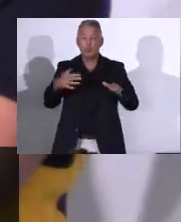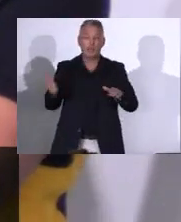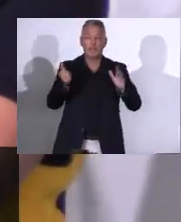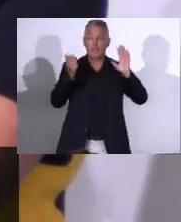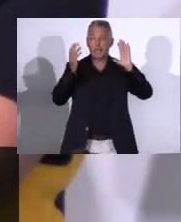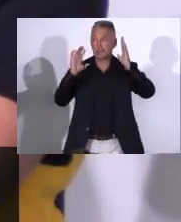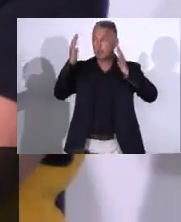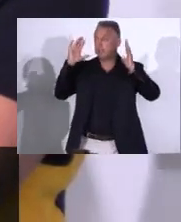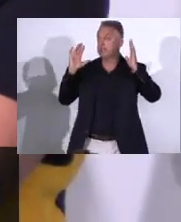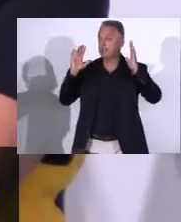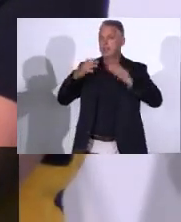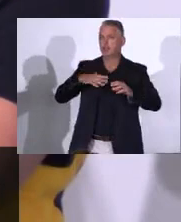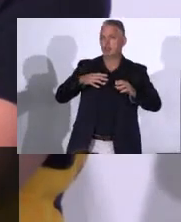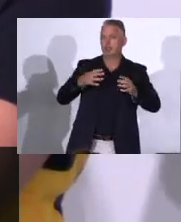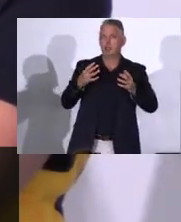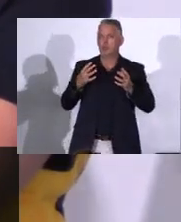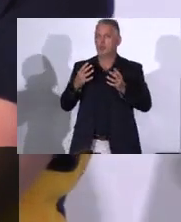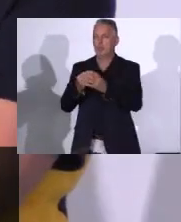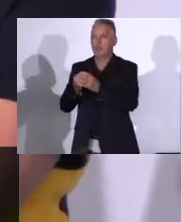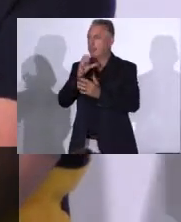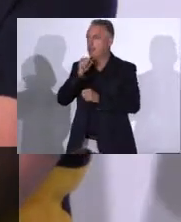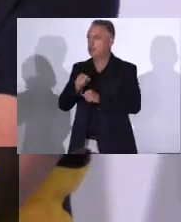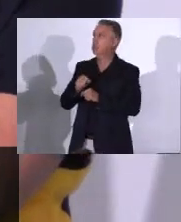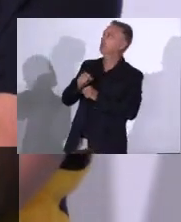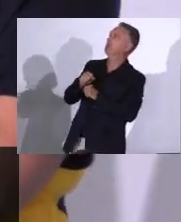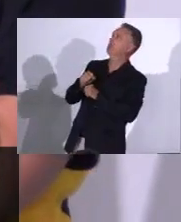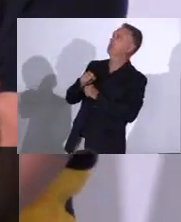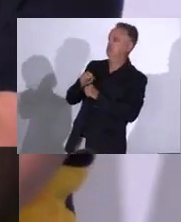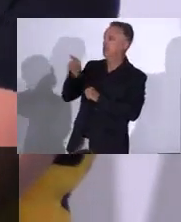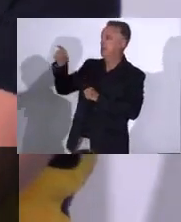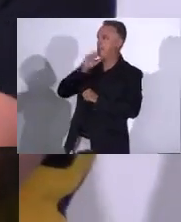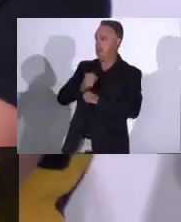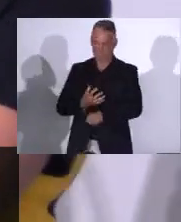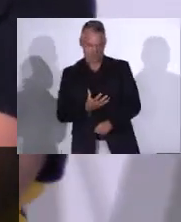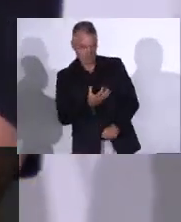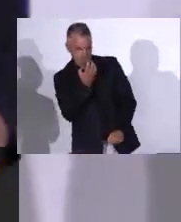other issues don't need to be faced with a man with white line fever on a court.